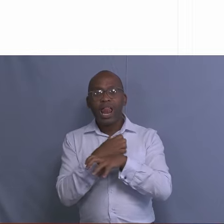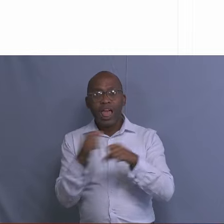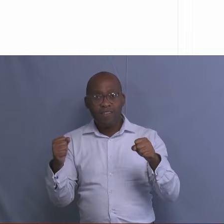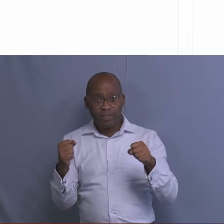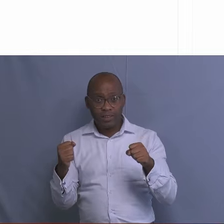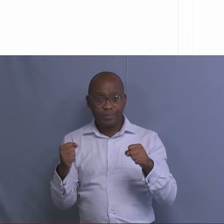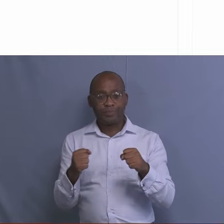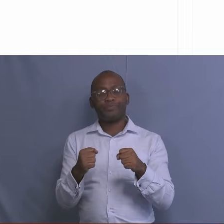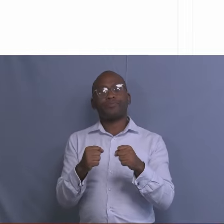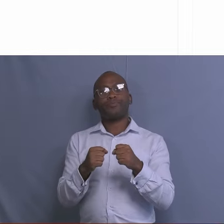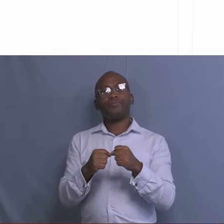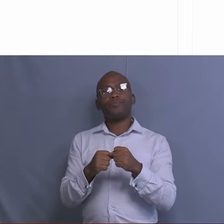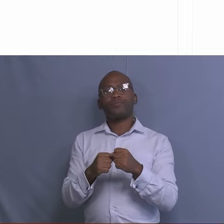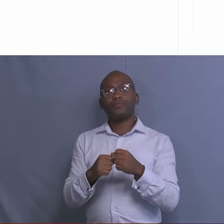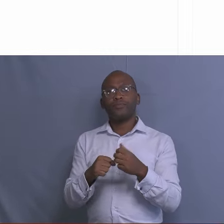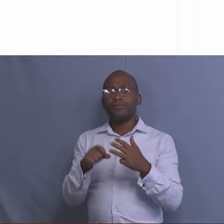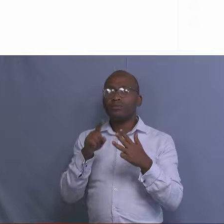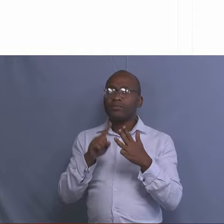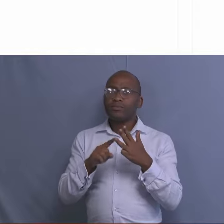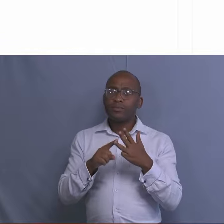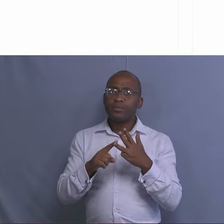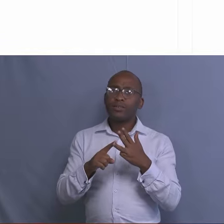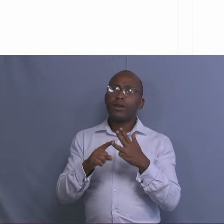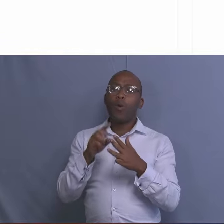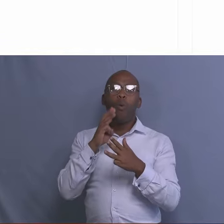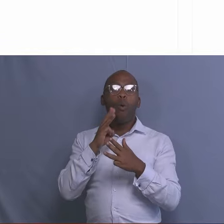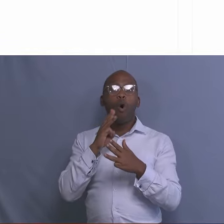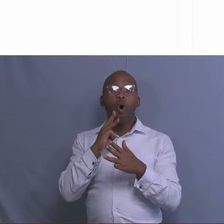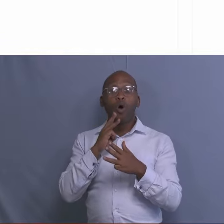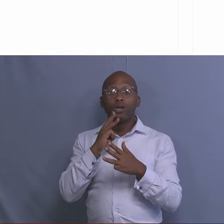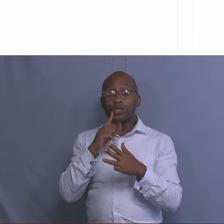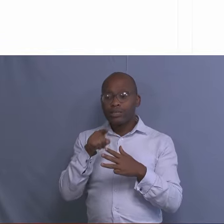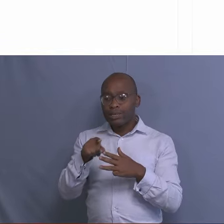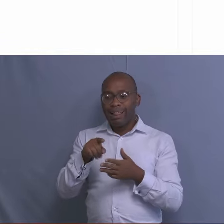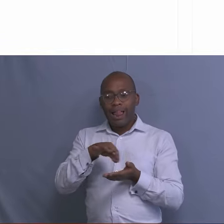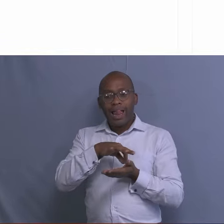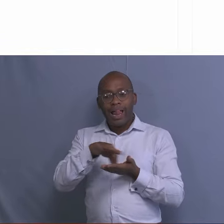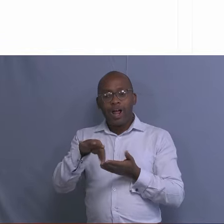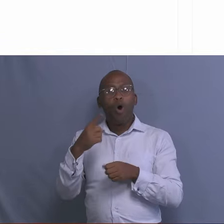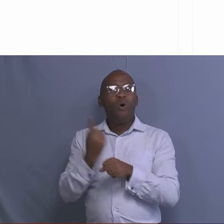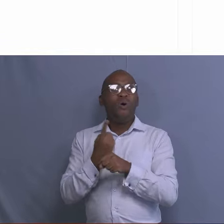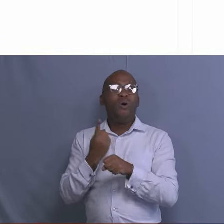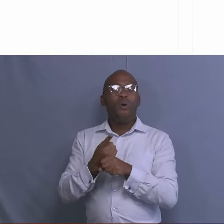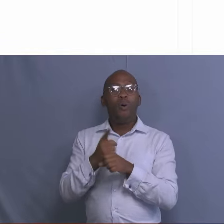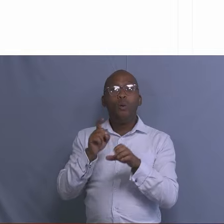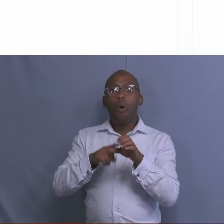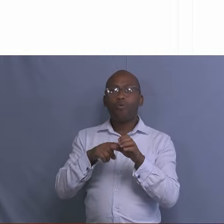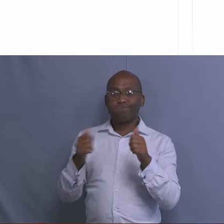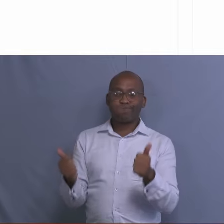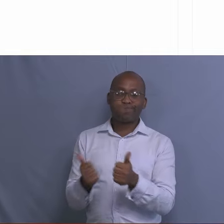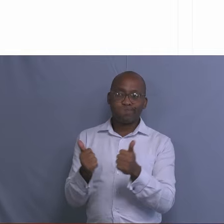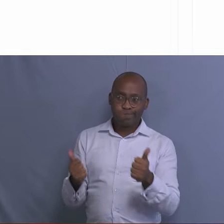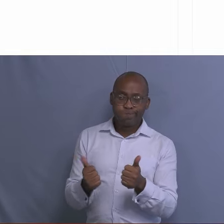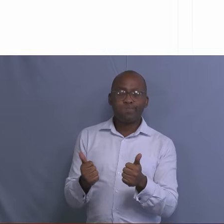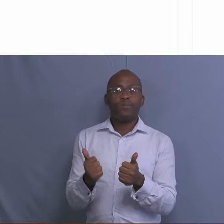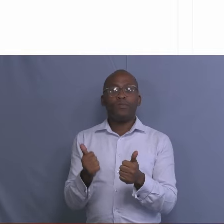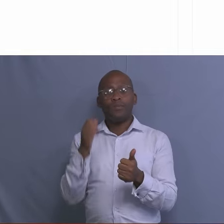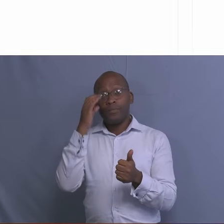erosion, it maintains water quality, and it has no residual